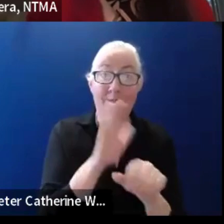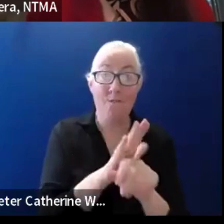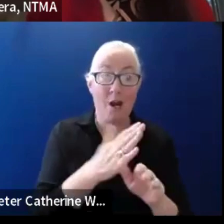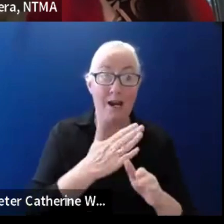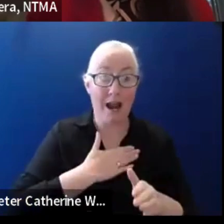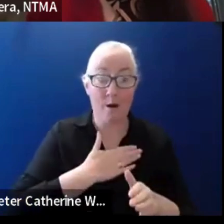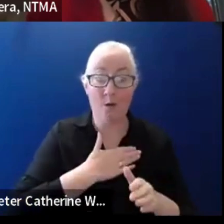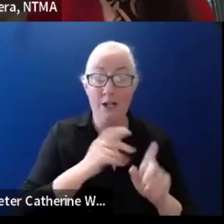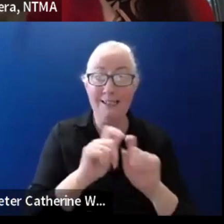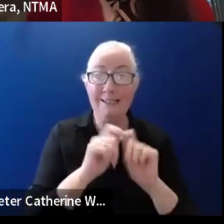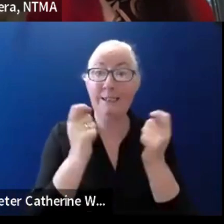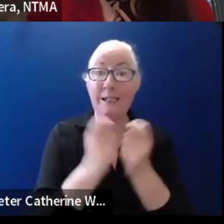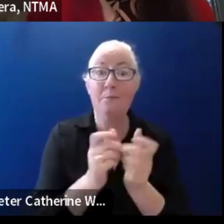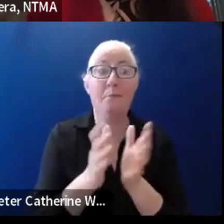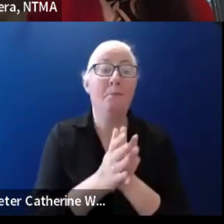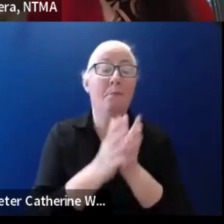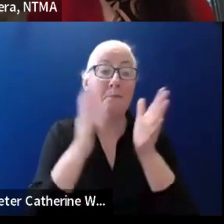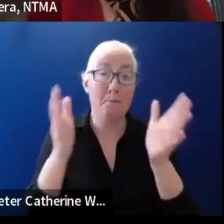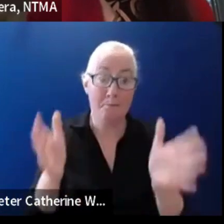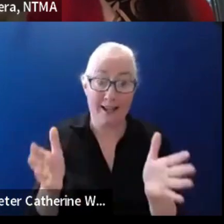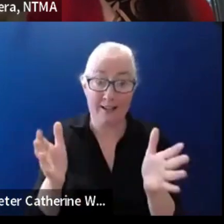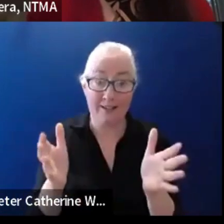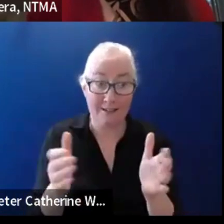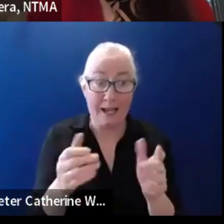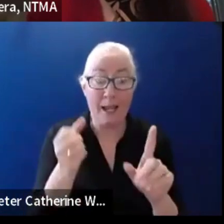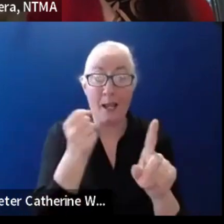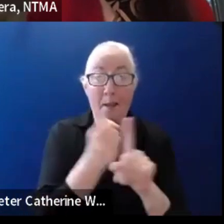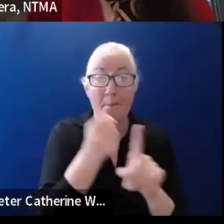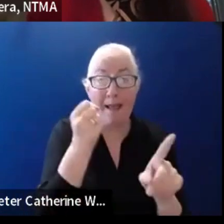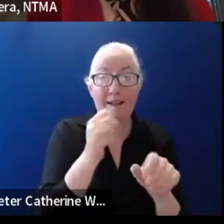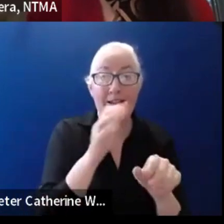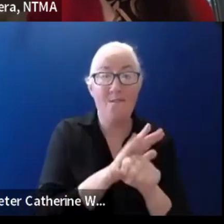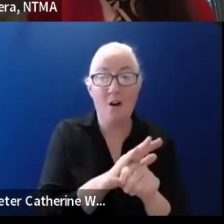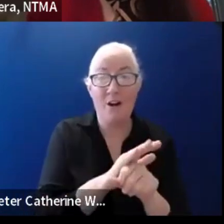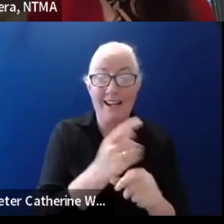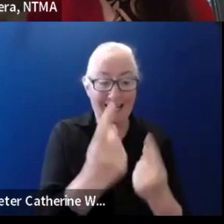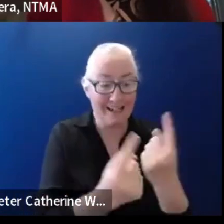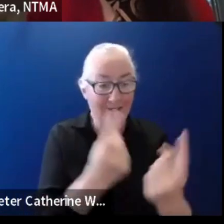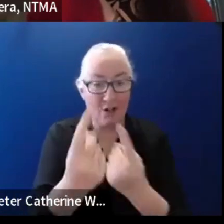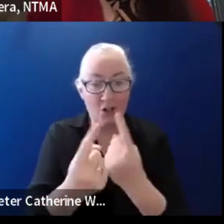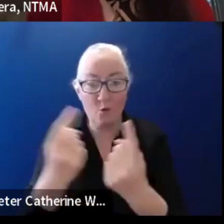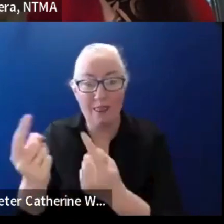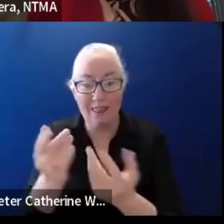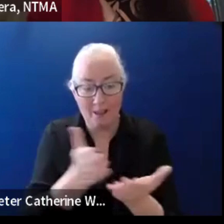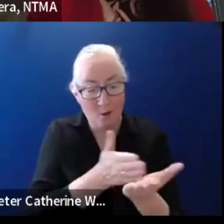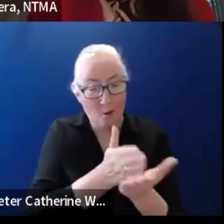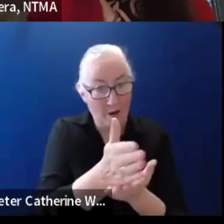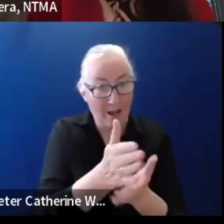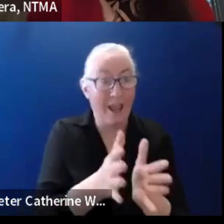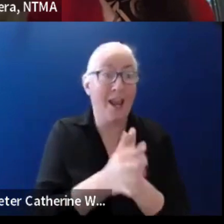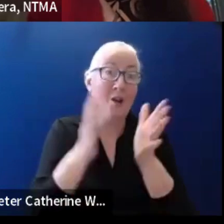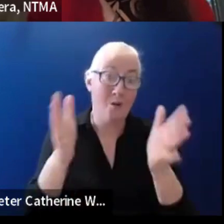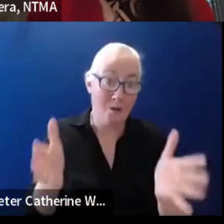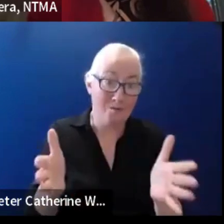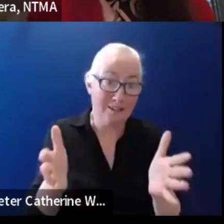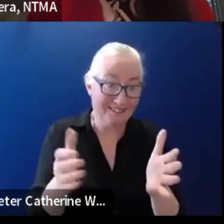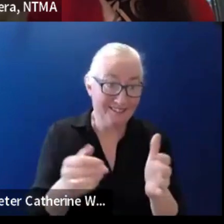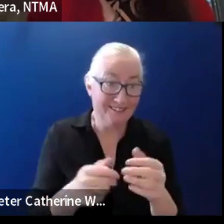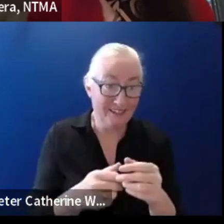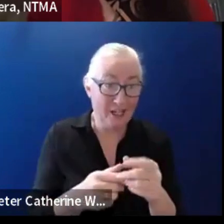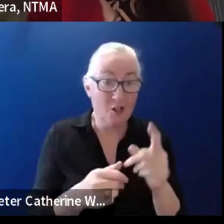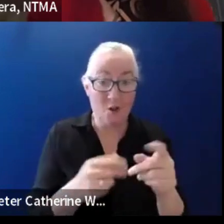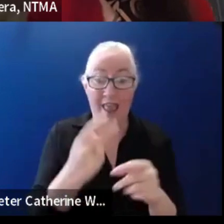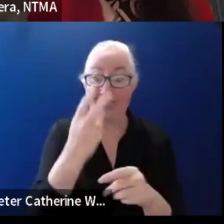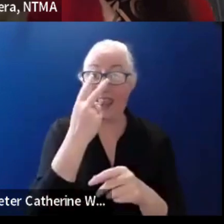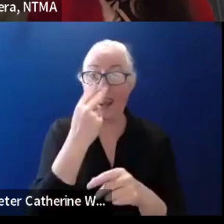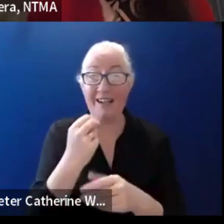team has been enormous. You know, and the impact it's had on the individuals that have come through has obviously been enormous. And to, you know, on the night